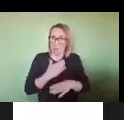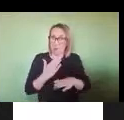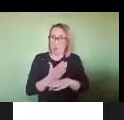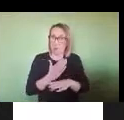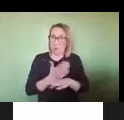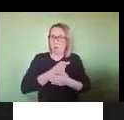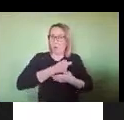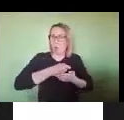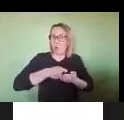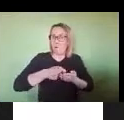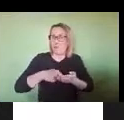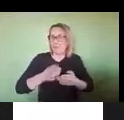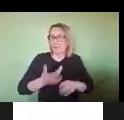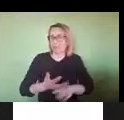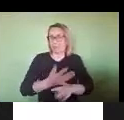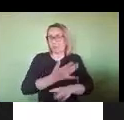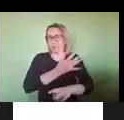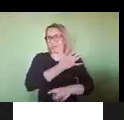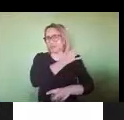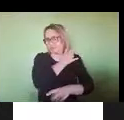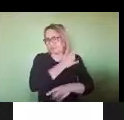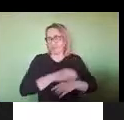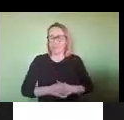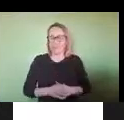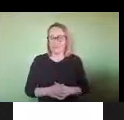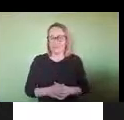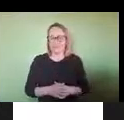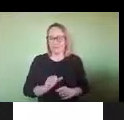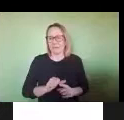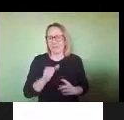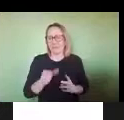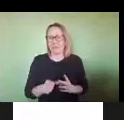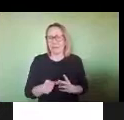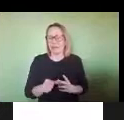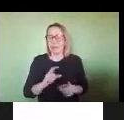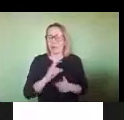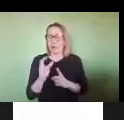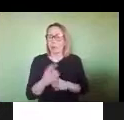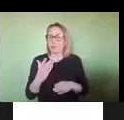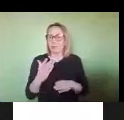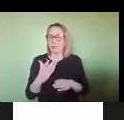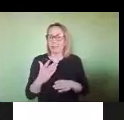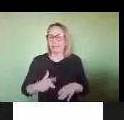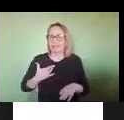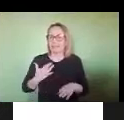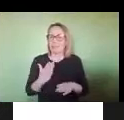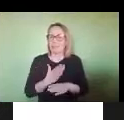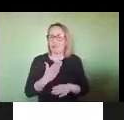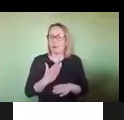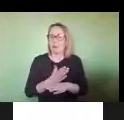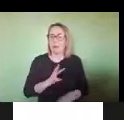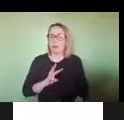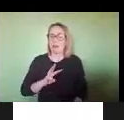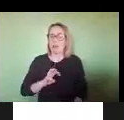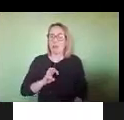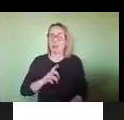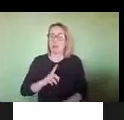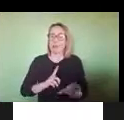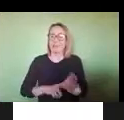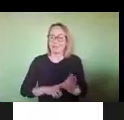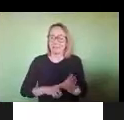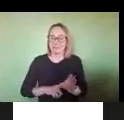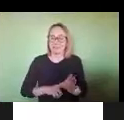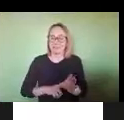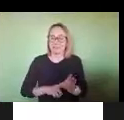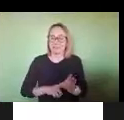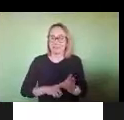office many years ago, and then I was a community living worker for about 13 years.